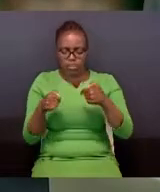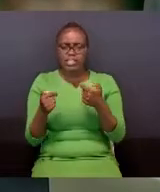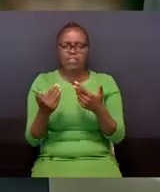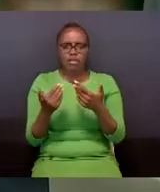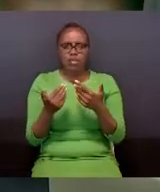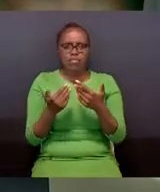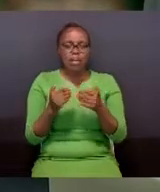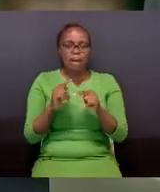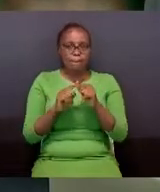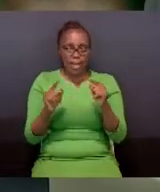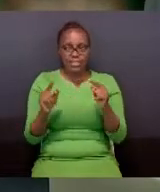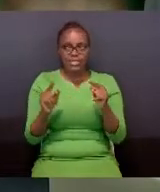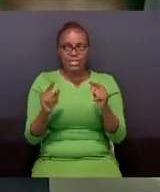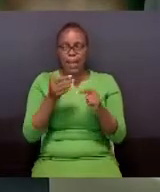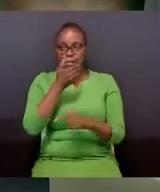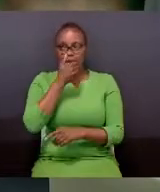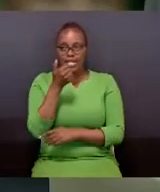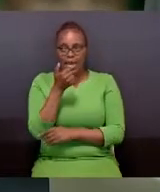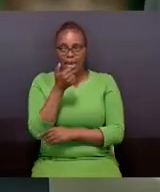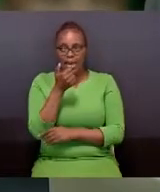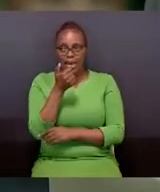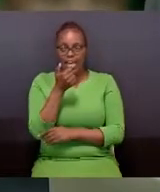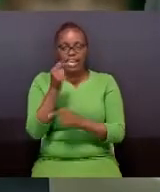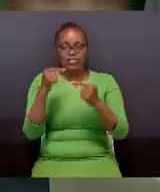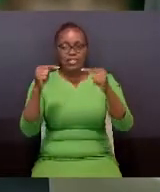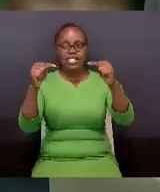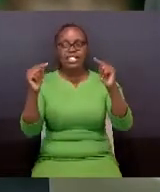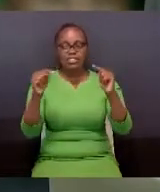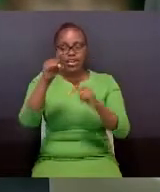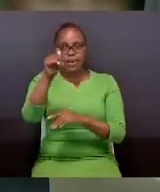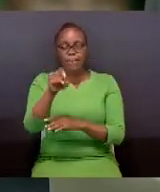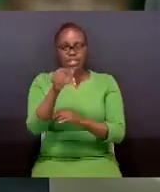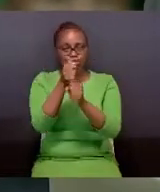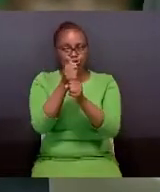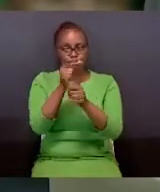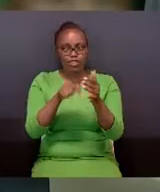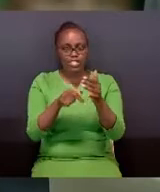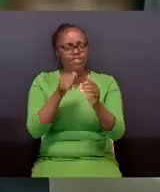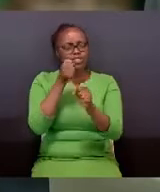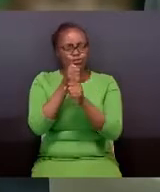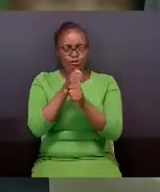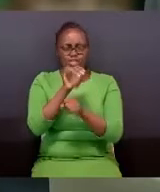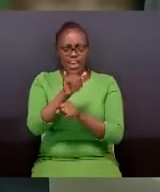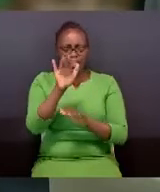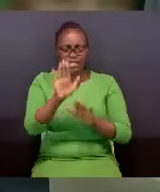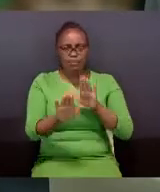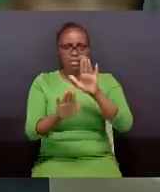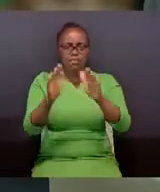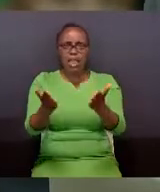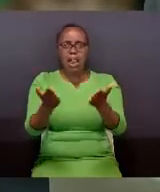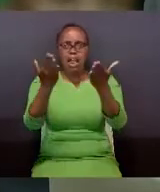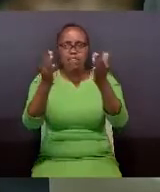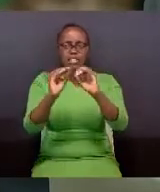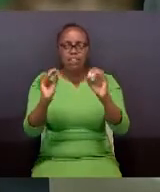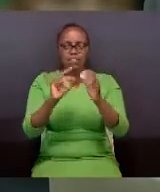that there is no elevator for success. You have to do the staircase. That